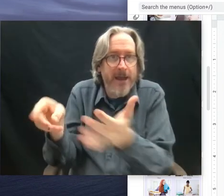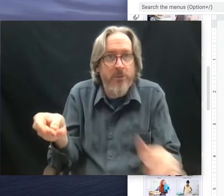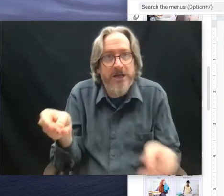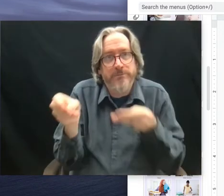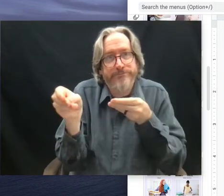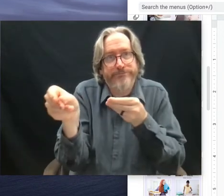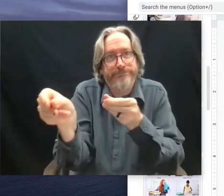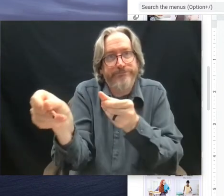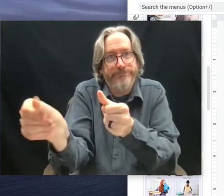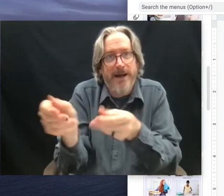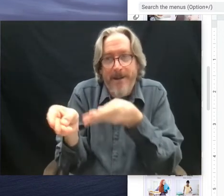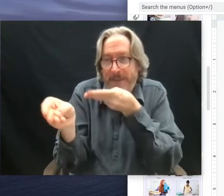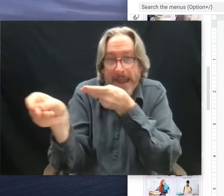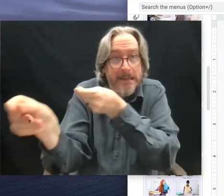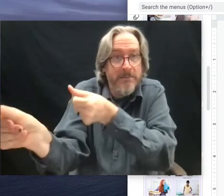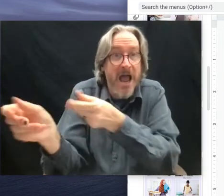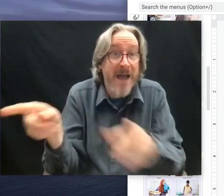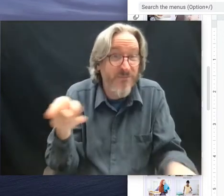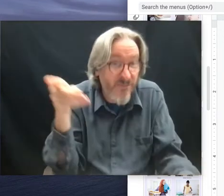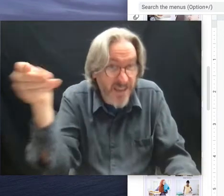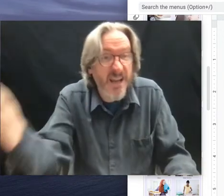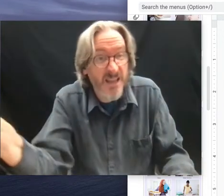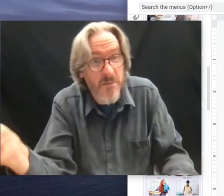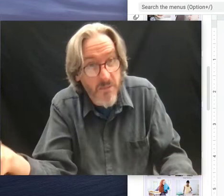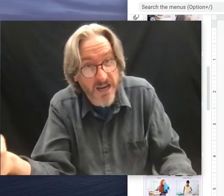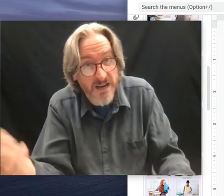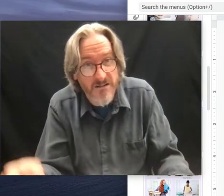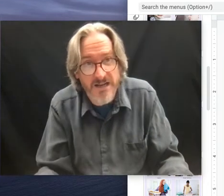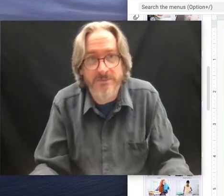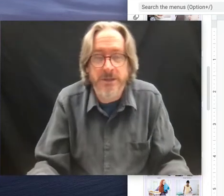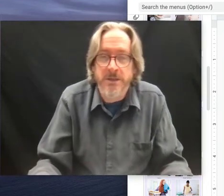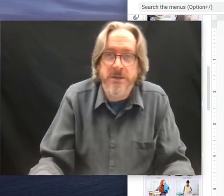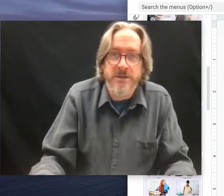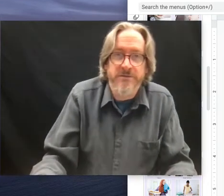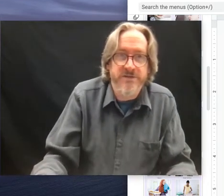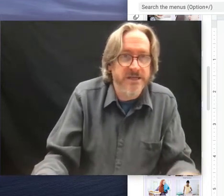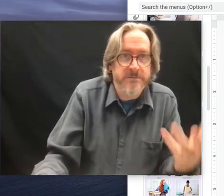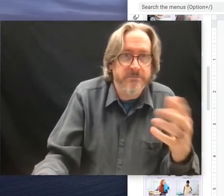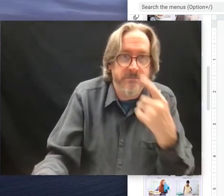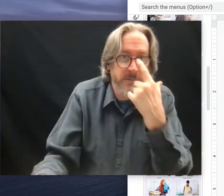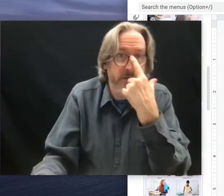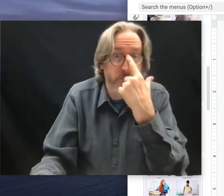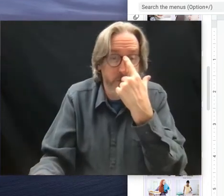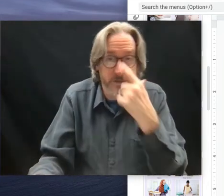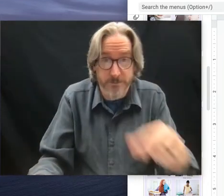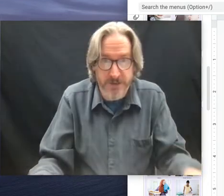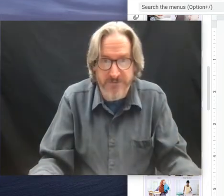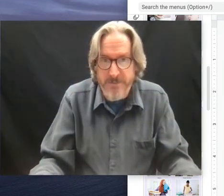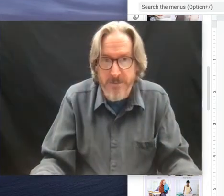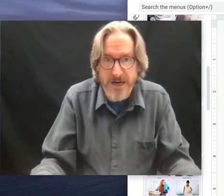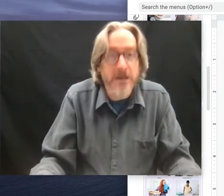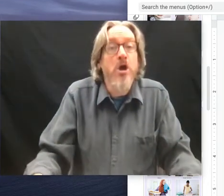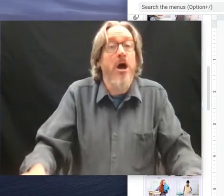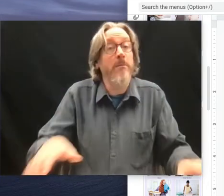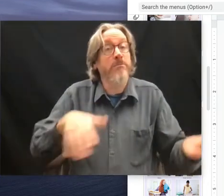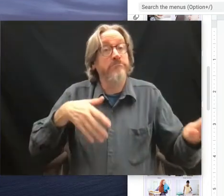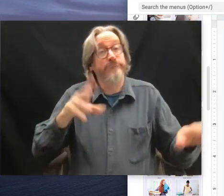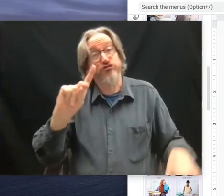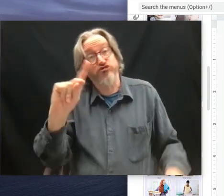can pay, or we can, I'm paying them, I'm feeding them money, right? Feels like everyone's being fed my